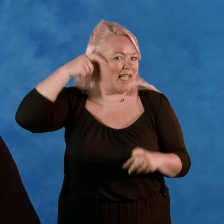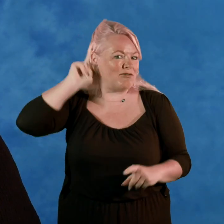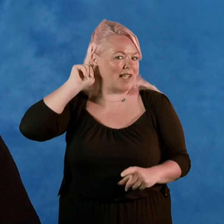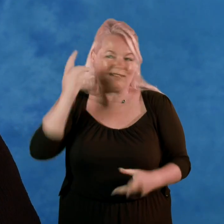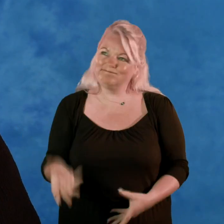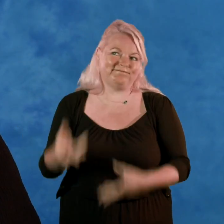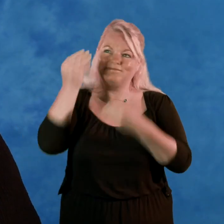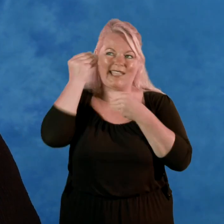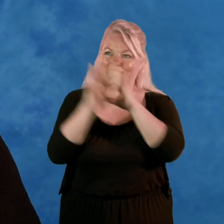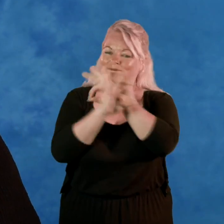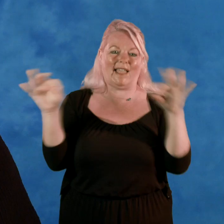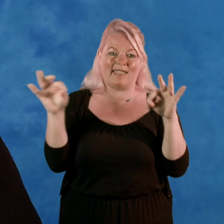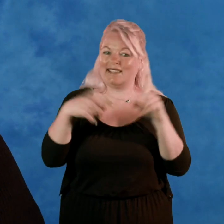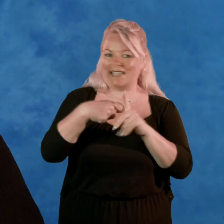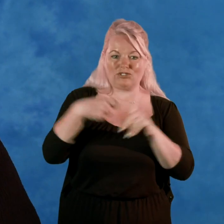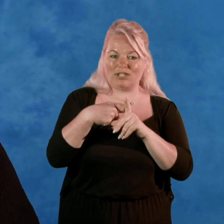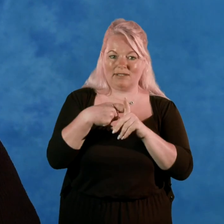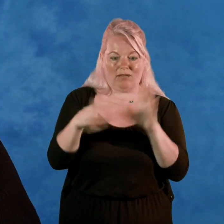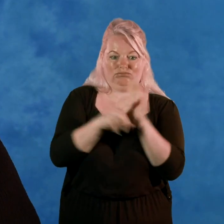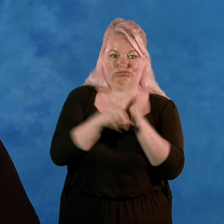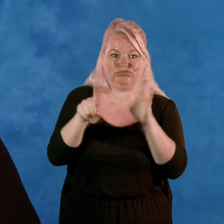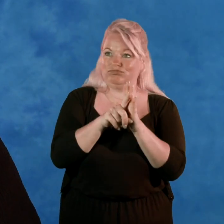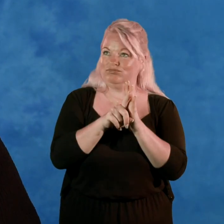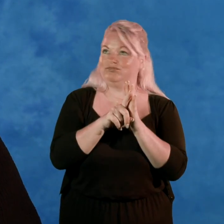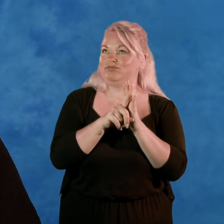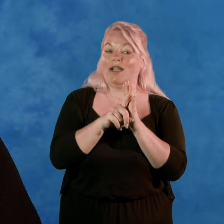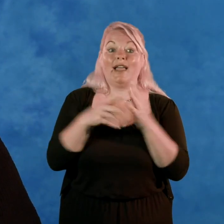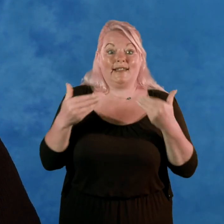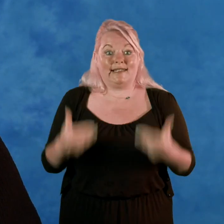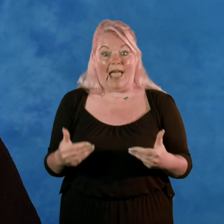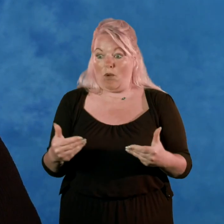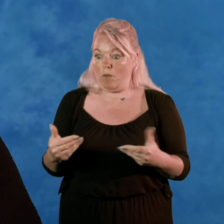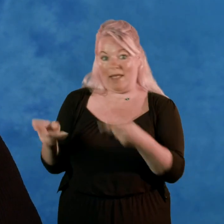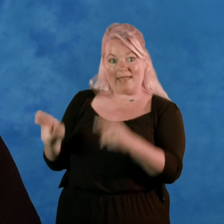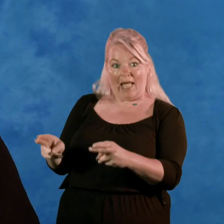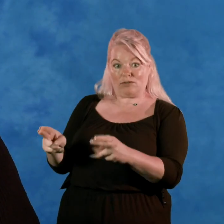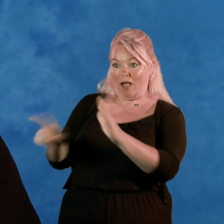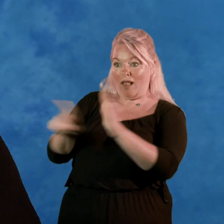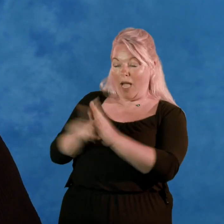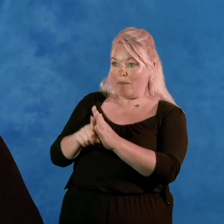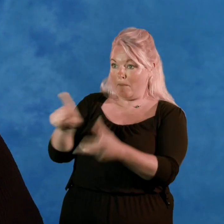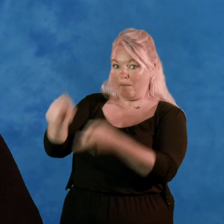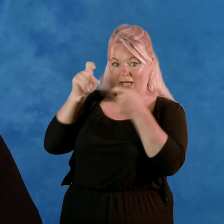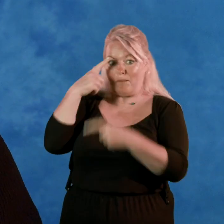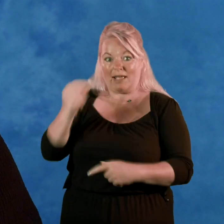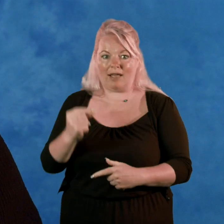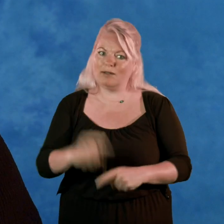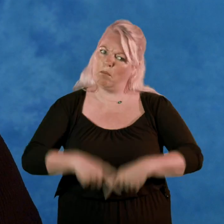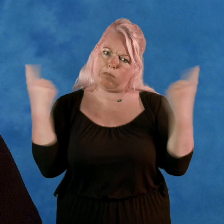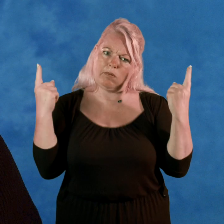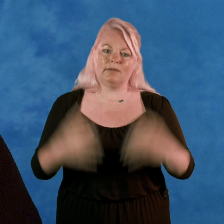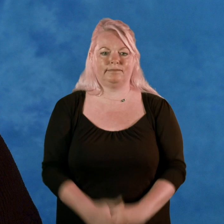hear the alarm go off when I was in the kitchen. But now I'm in the living room when the alarm goes off, so it makes a big difference.